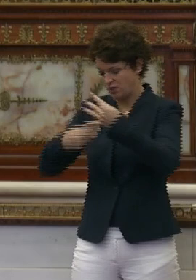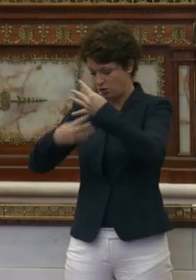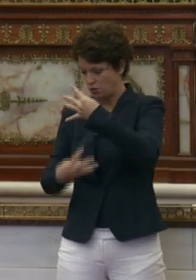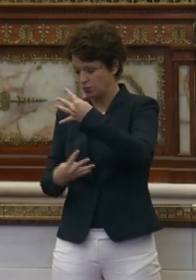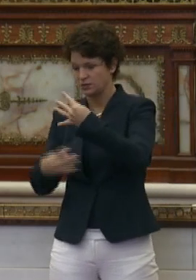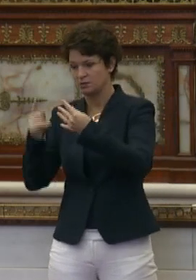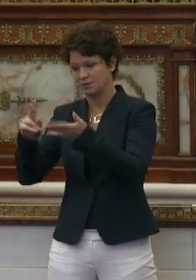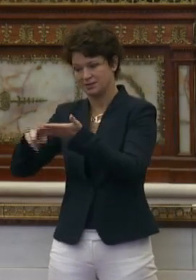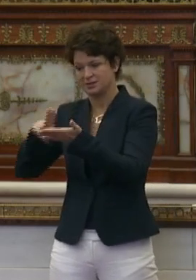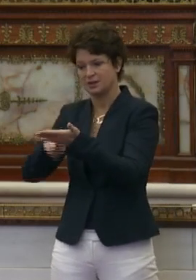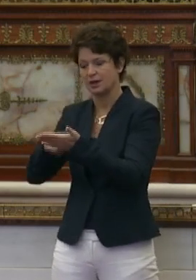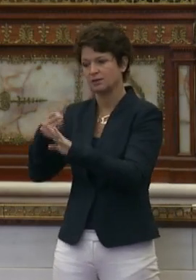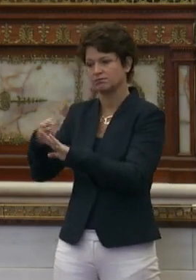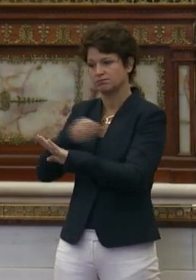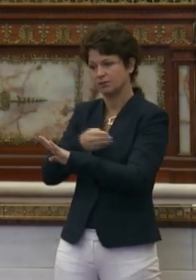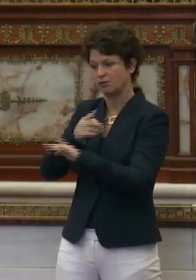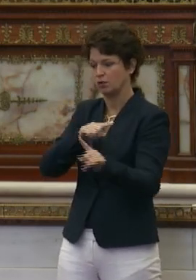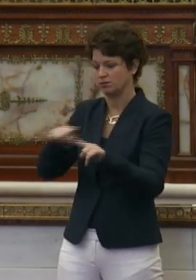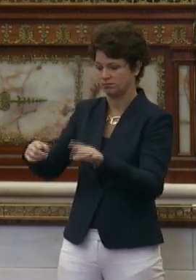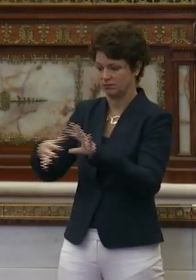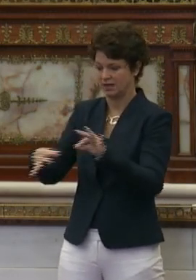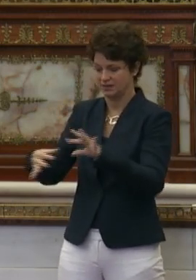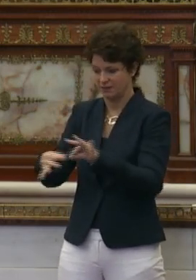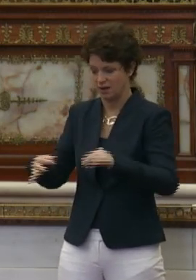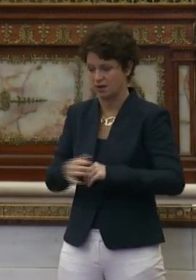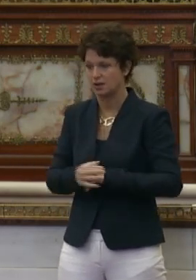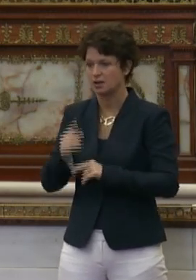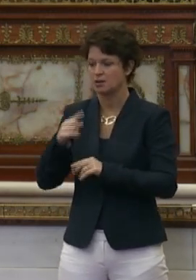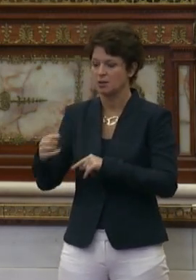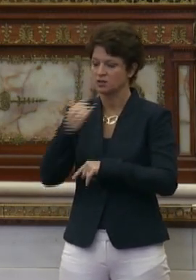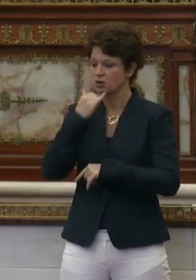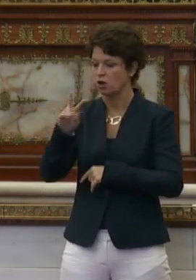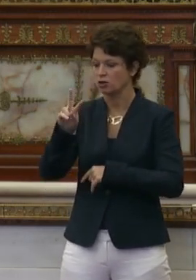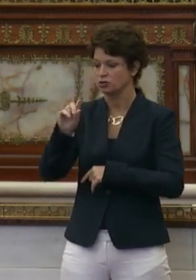matters must sign up in order to testify. You must call